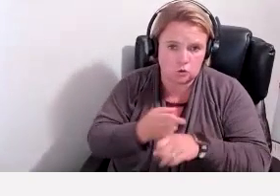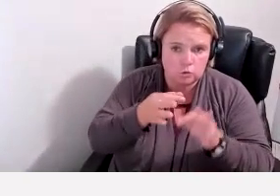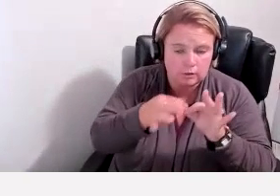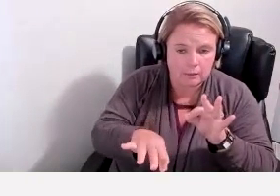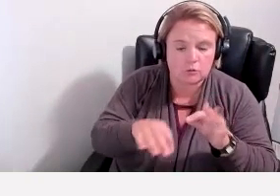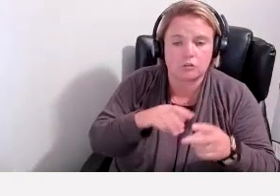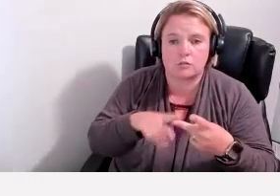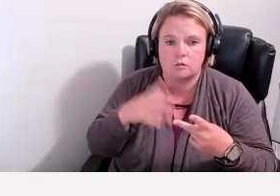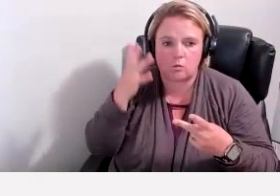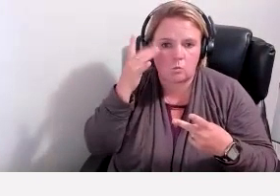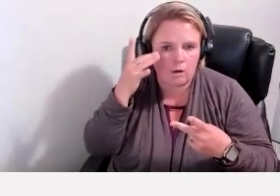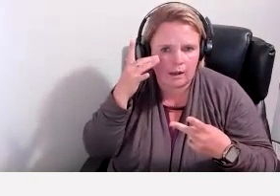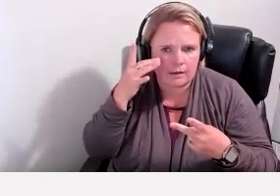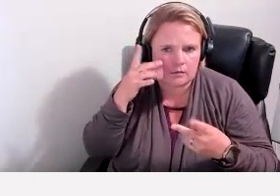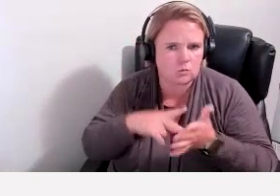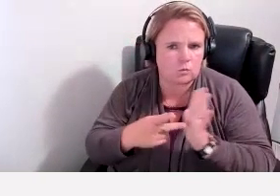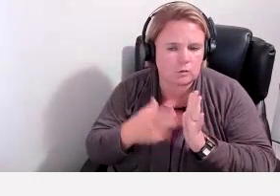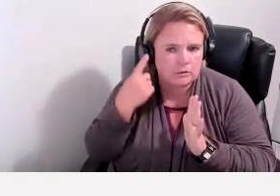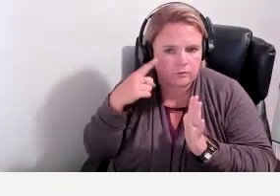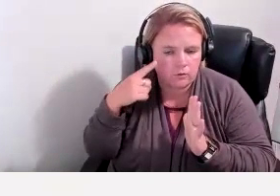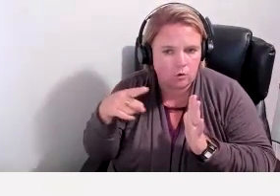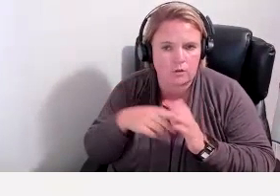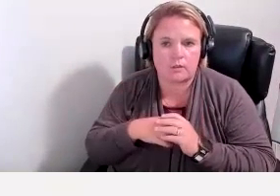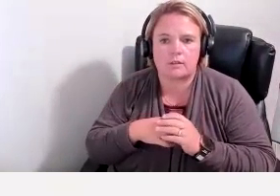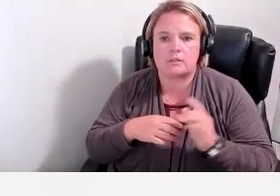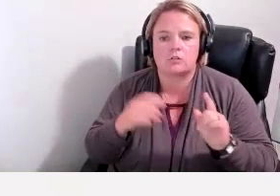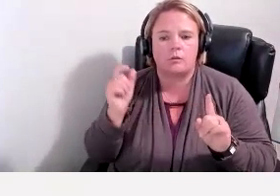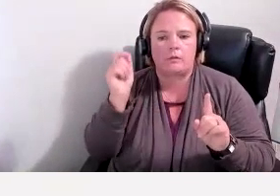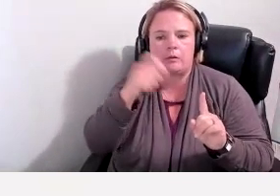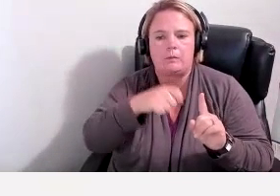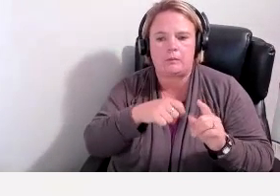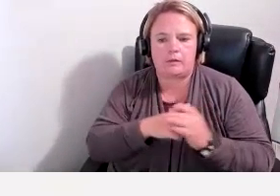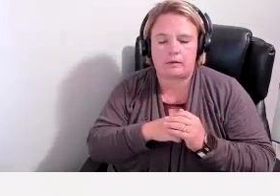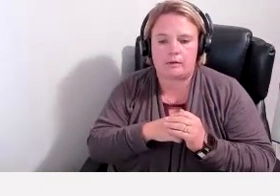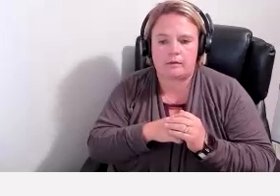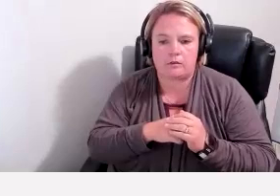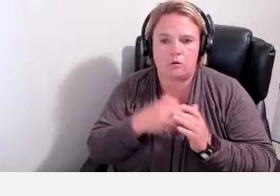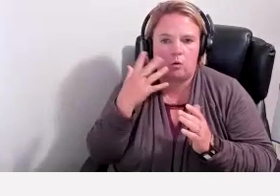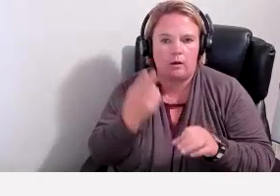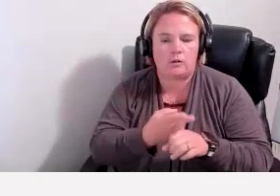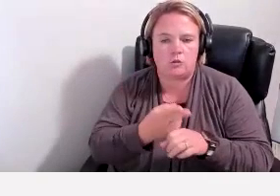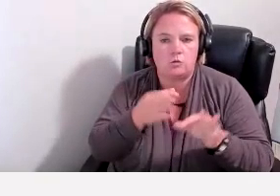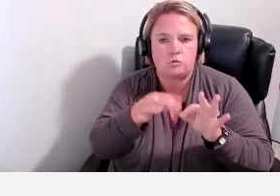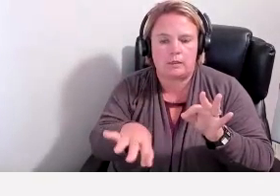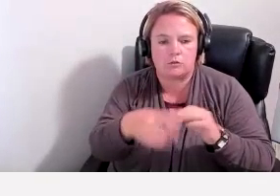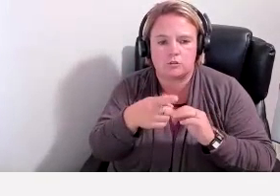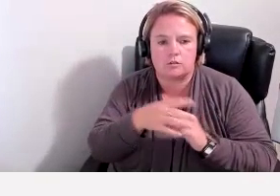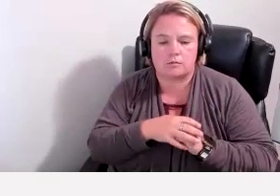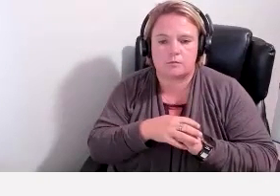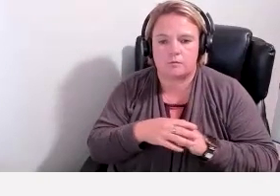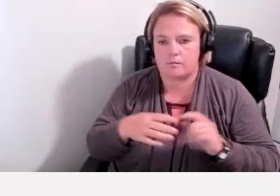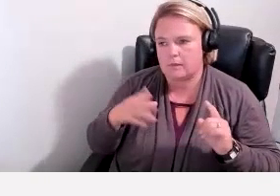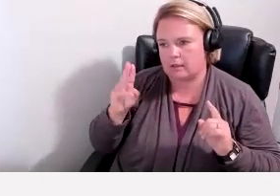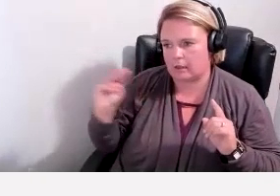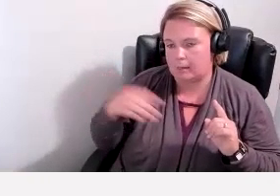captions and why? Right? So I'm going to pick on somebody like, Alan, why do you use captions? Because